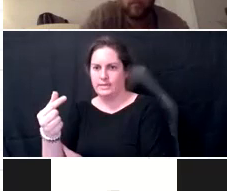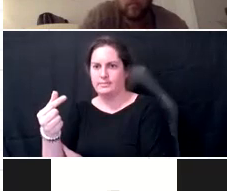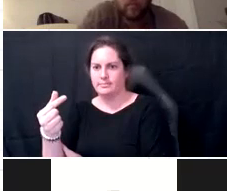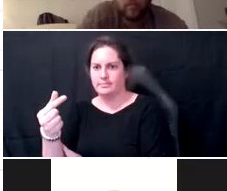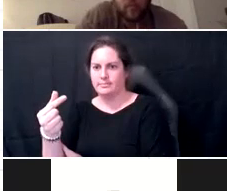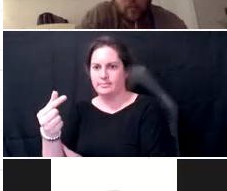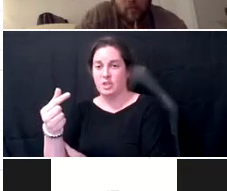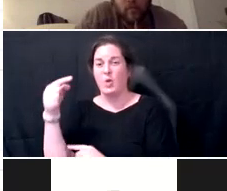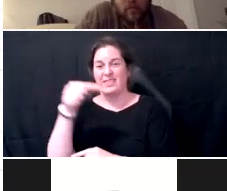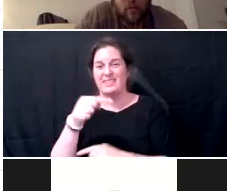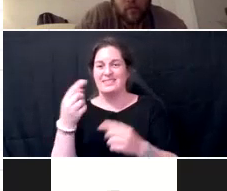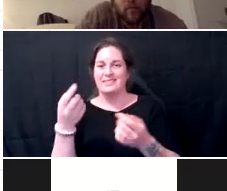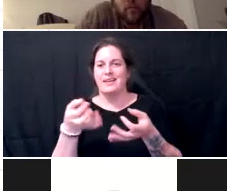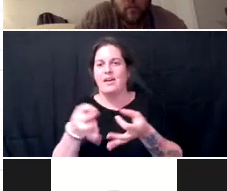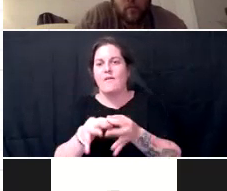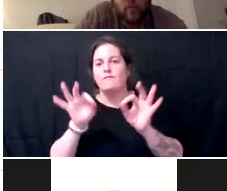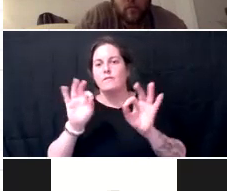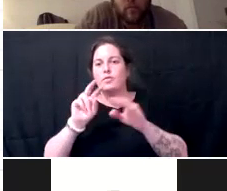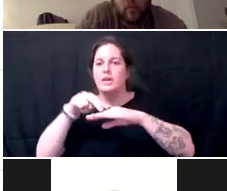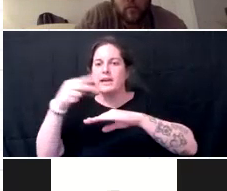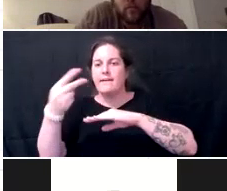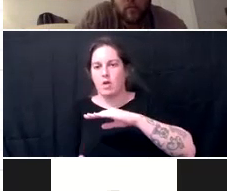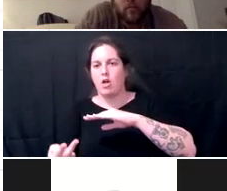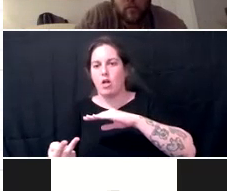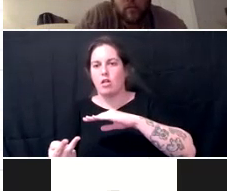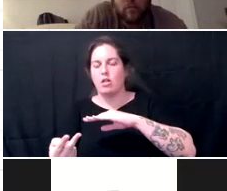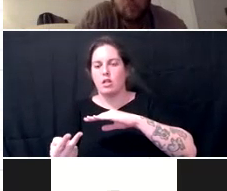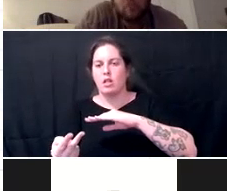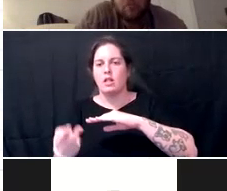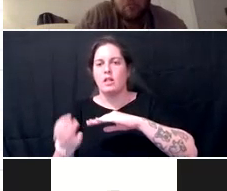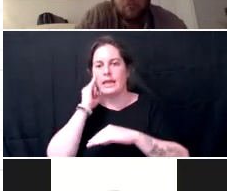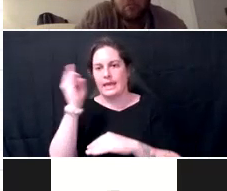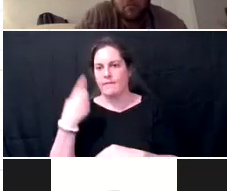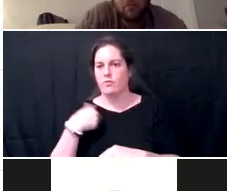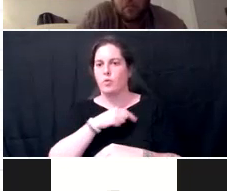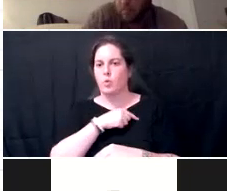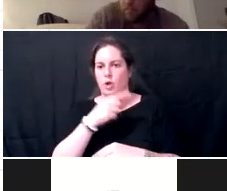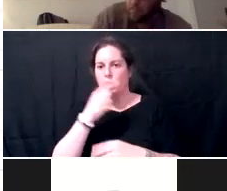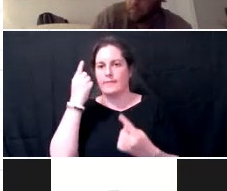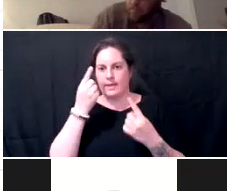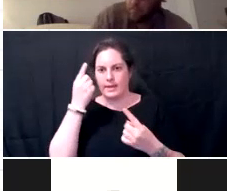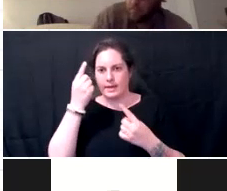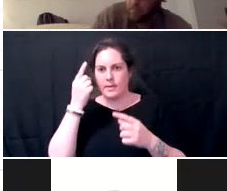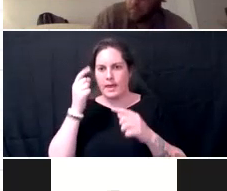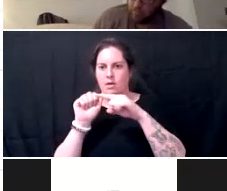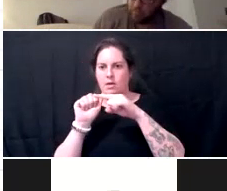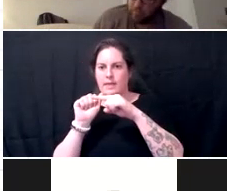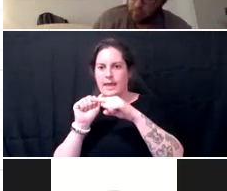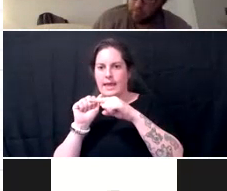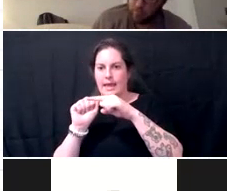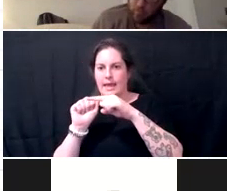when we take into account the acceleration being produced by